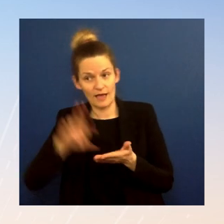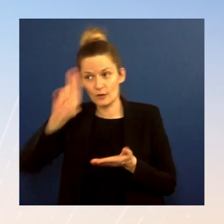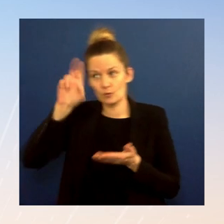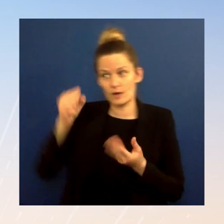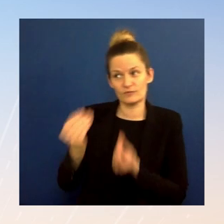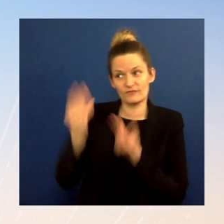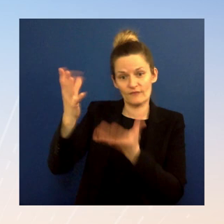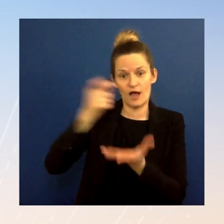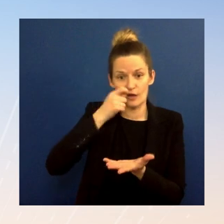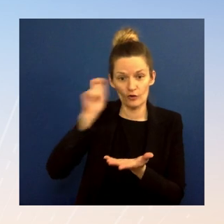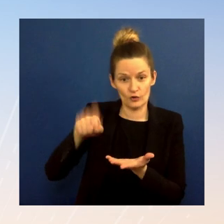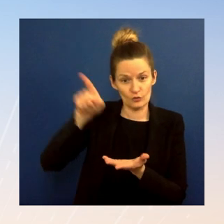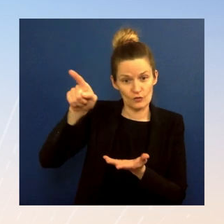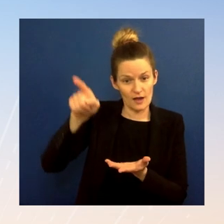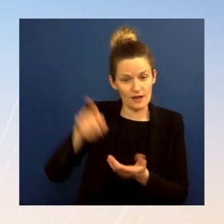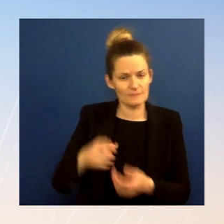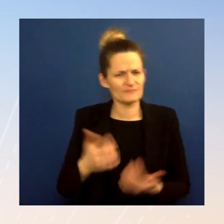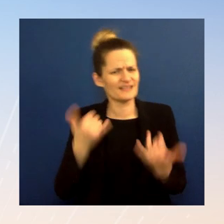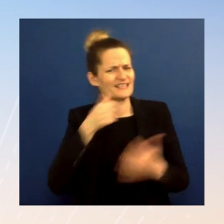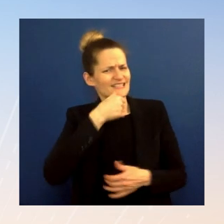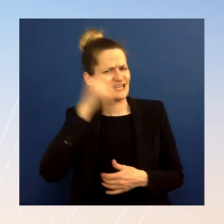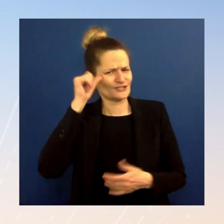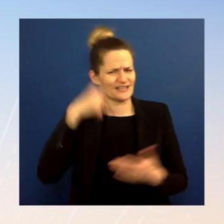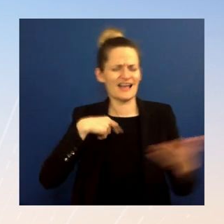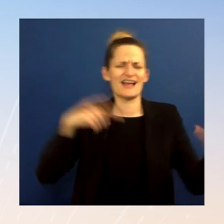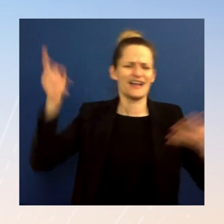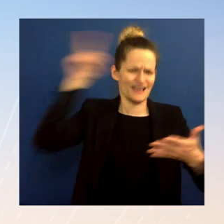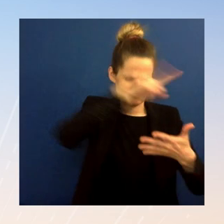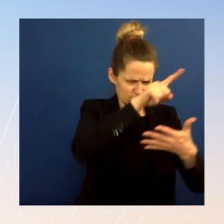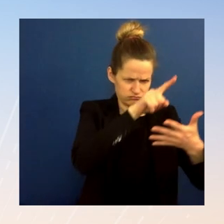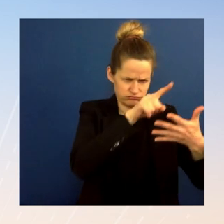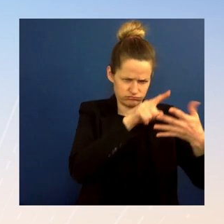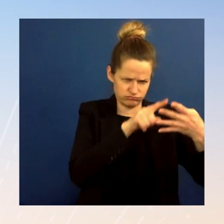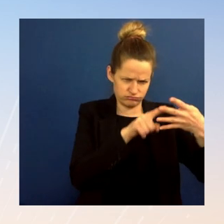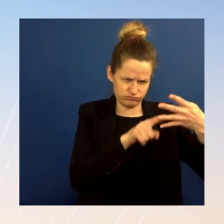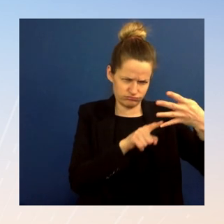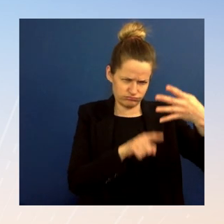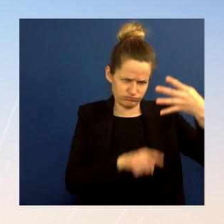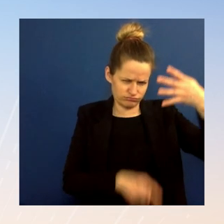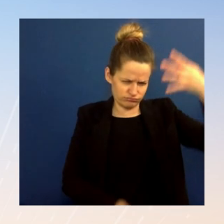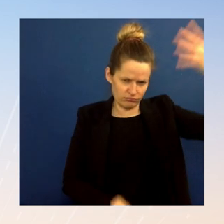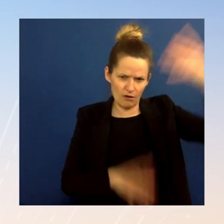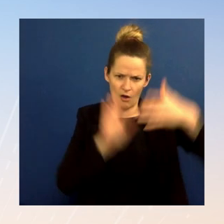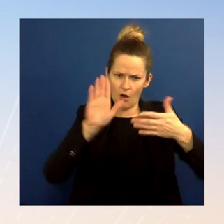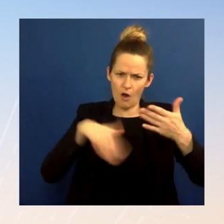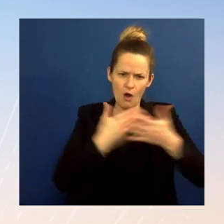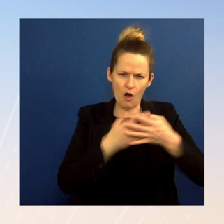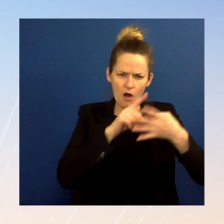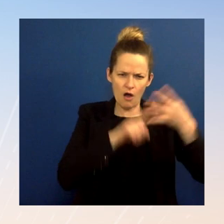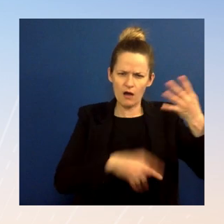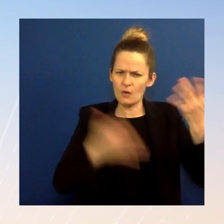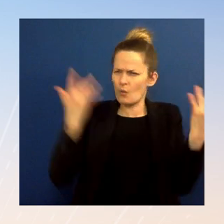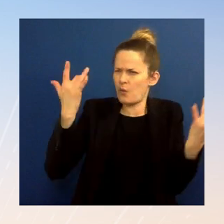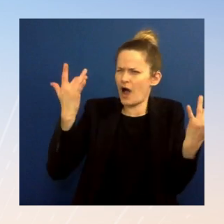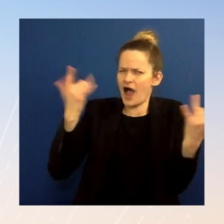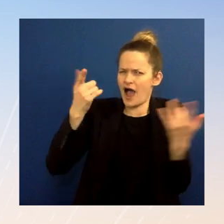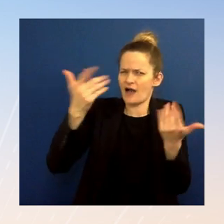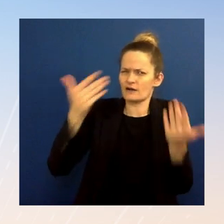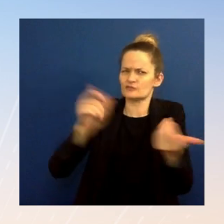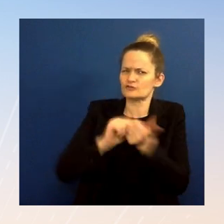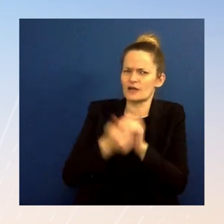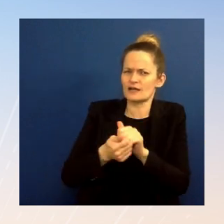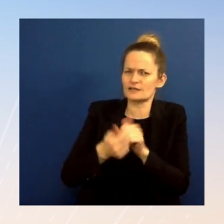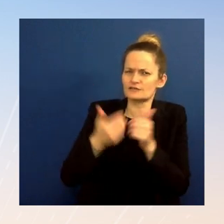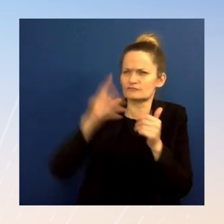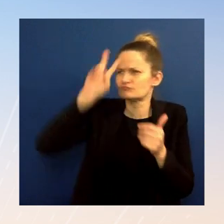morale, for example, or maybe a message to domestic critics of President Biden? What's changed there? Well, we made a decision that we wanted